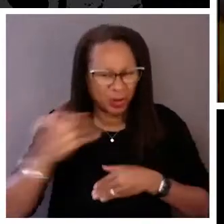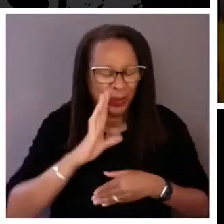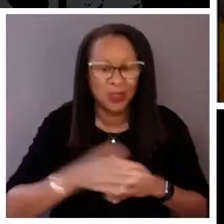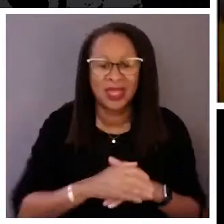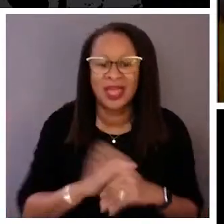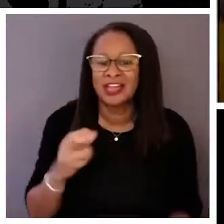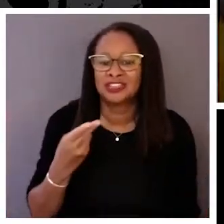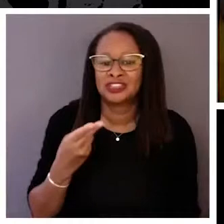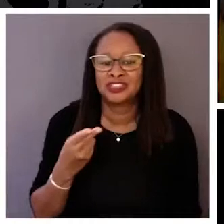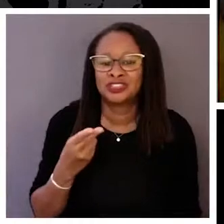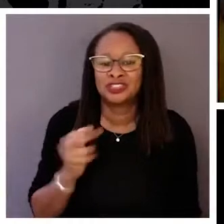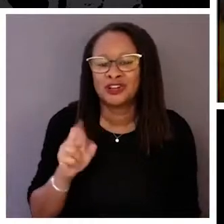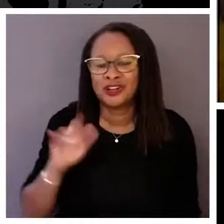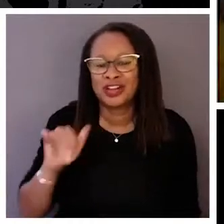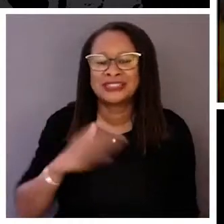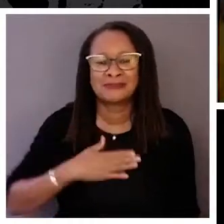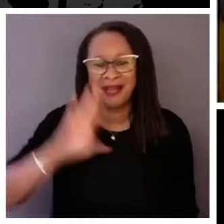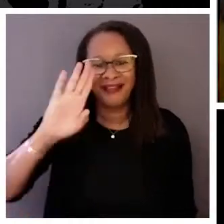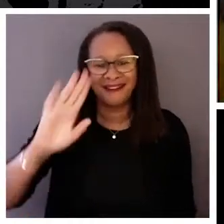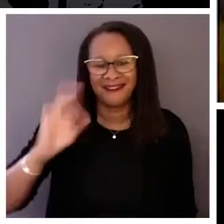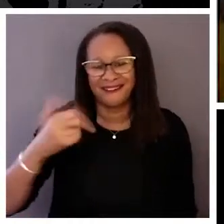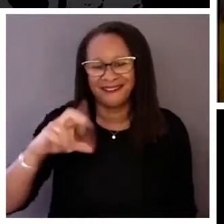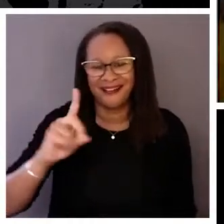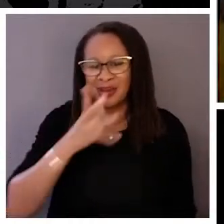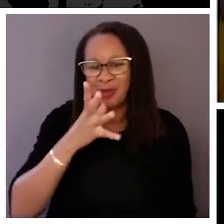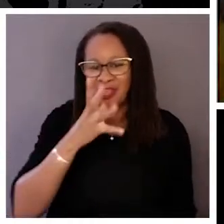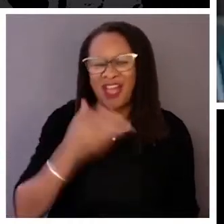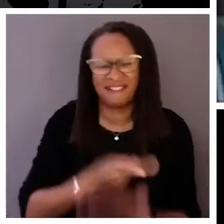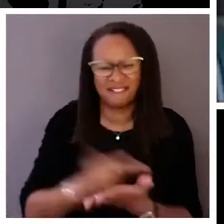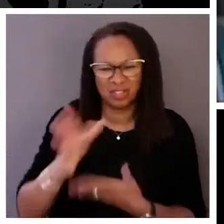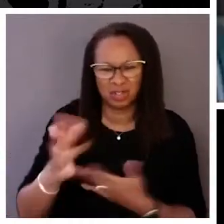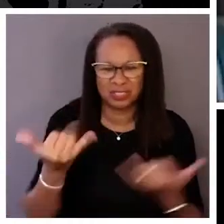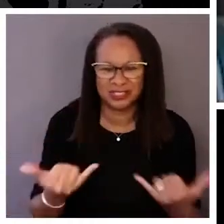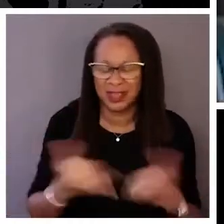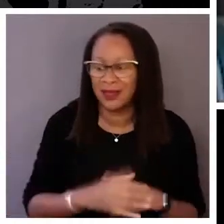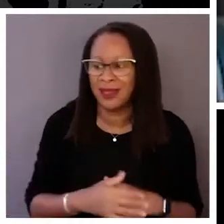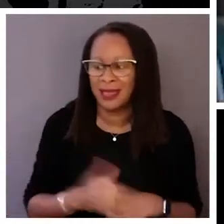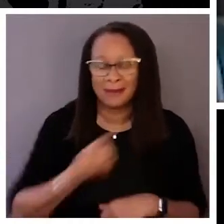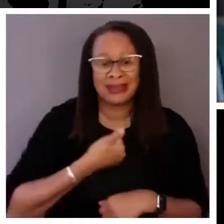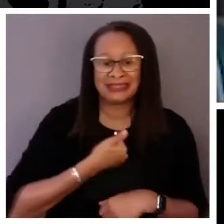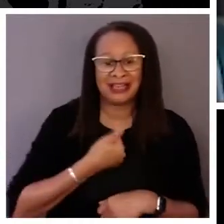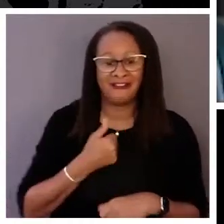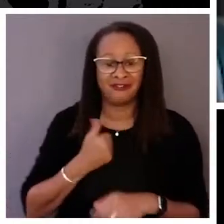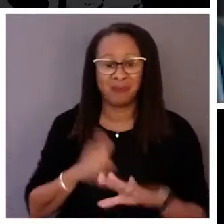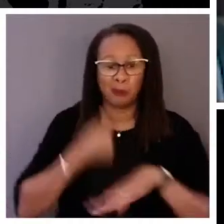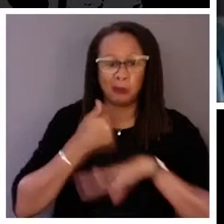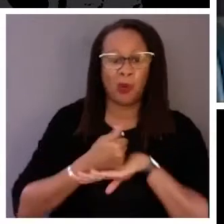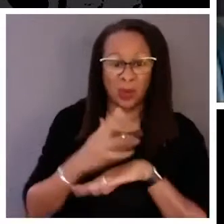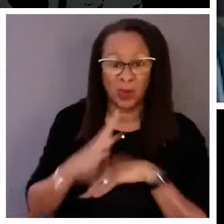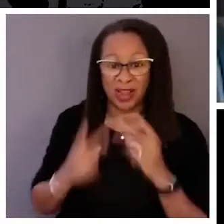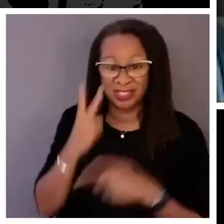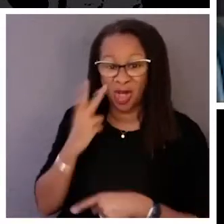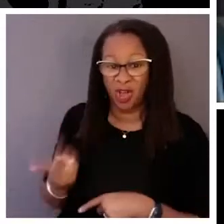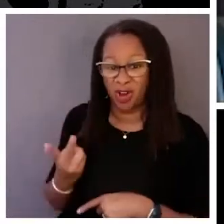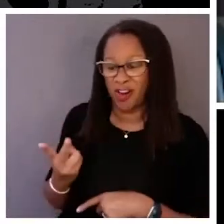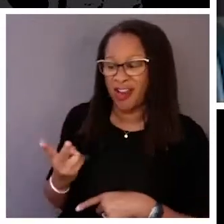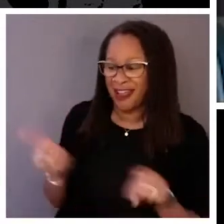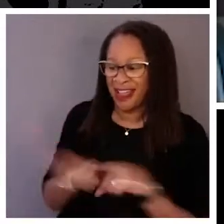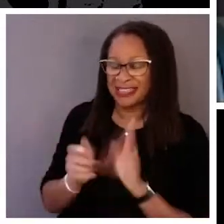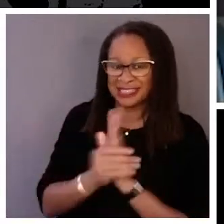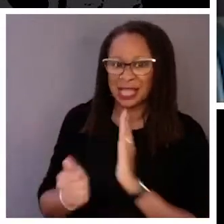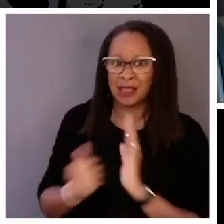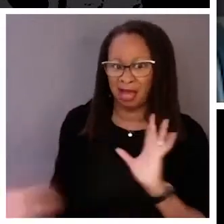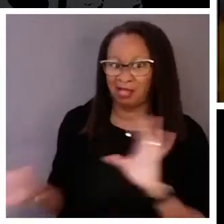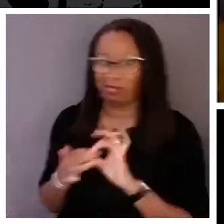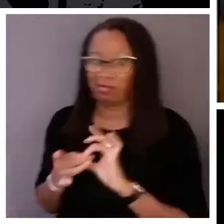sure. Shari's my godmother. I failed her this round. But... A self-appointed godmother. As soon as I saw what a talent she was, I went, oh, I'm